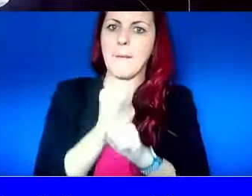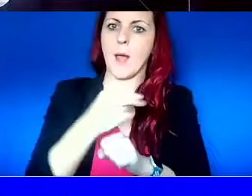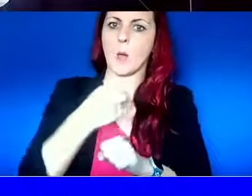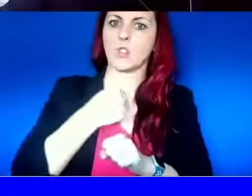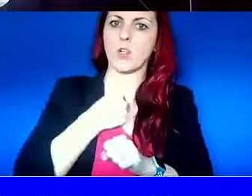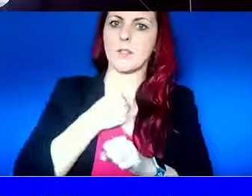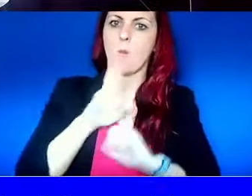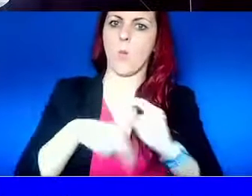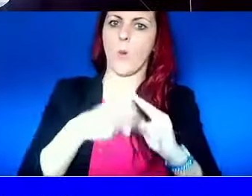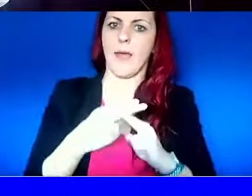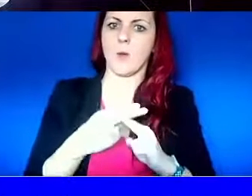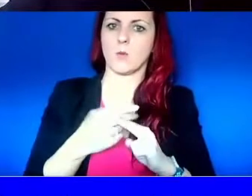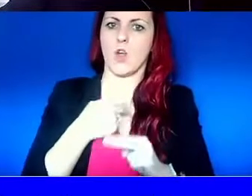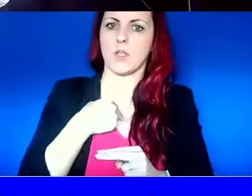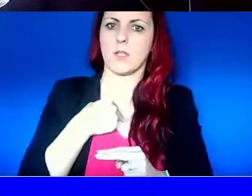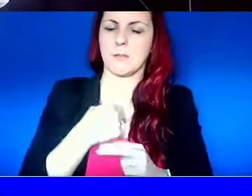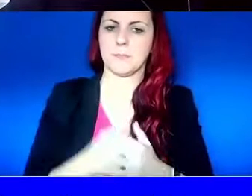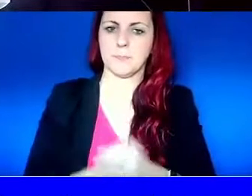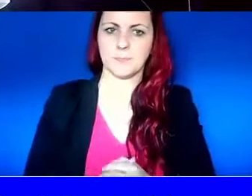Next slide.